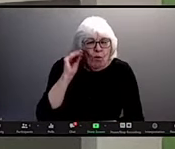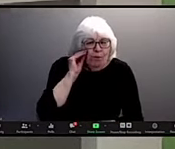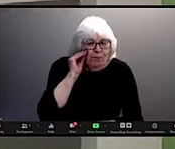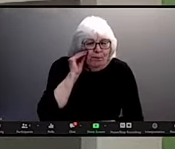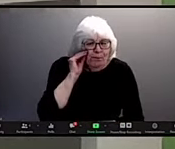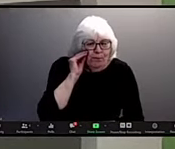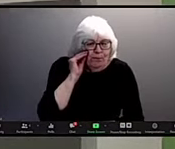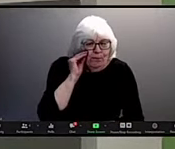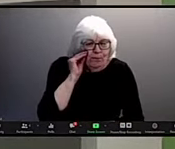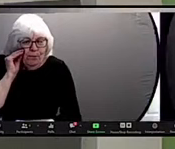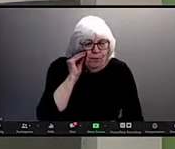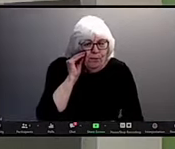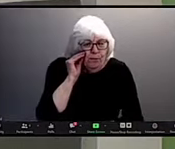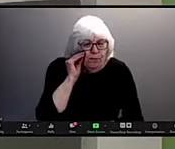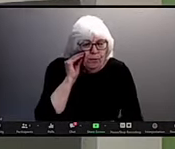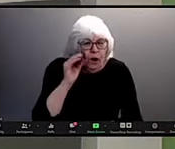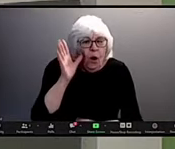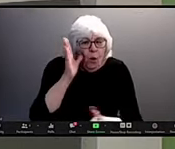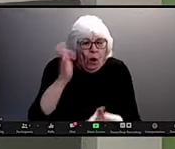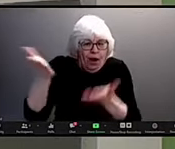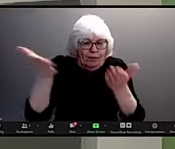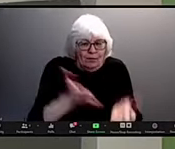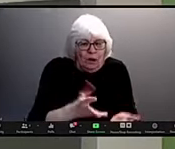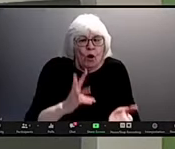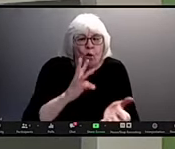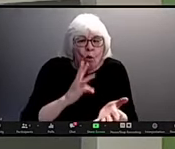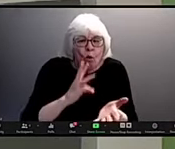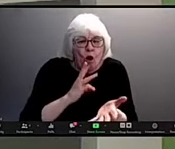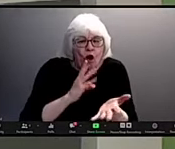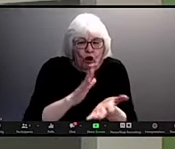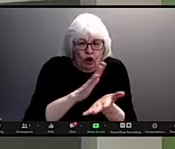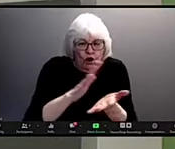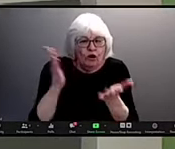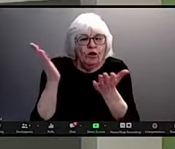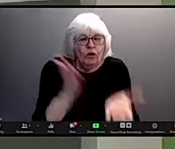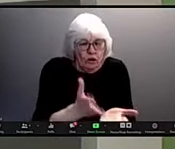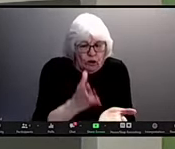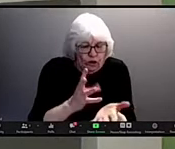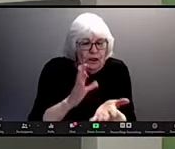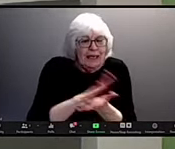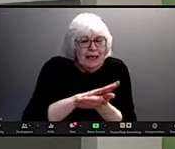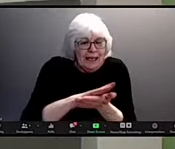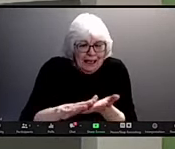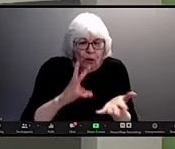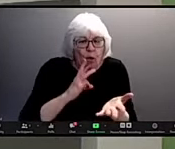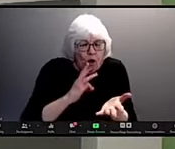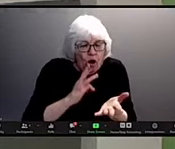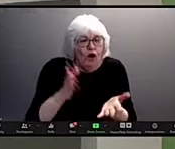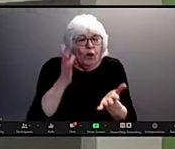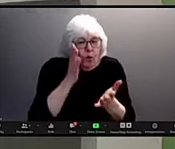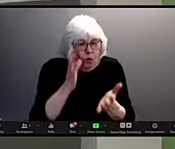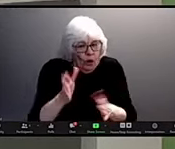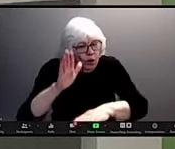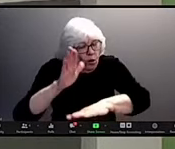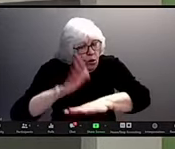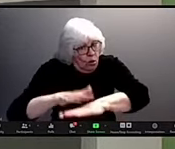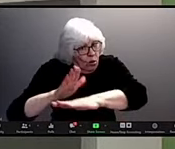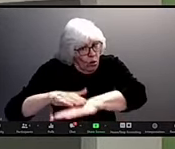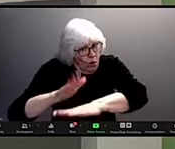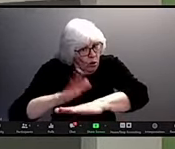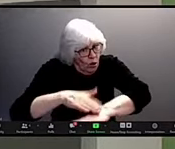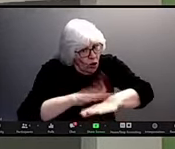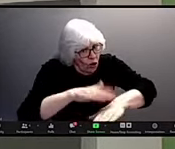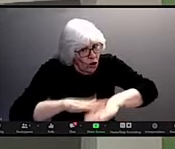and potable water sources, so drinking water for those who, again, the notices have gone out about contamination, and we expect to have